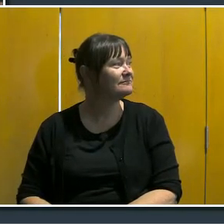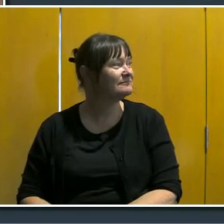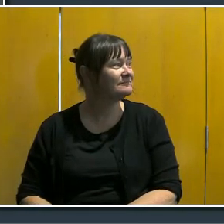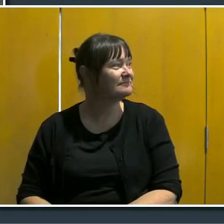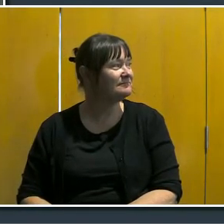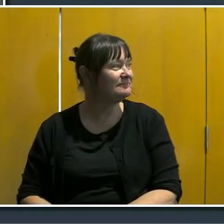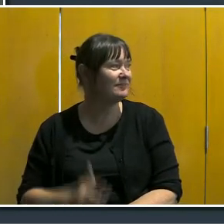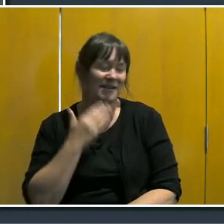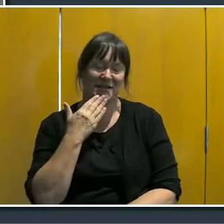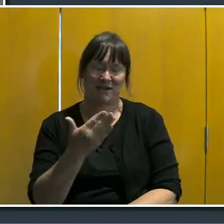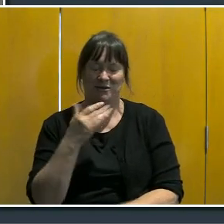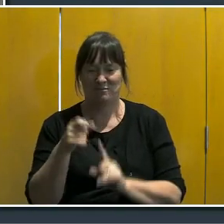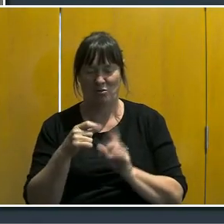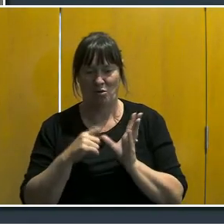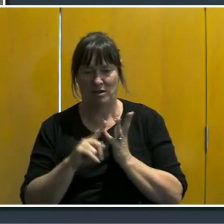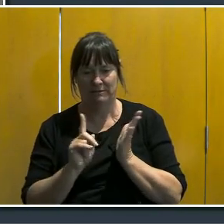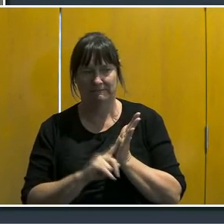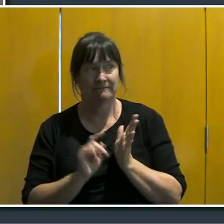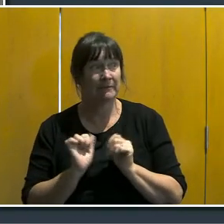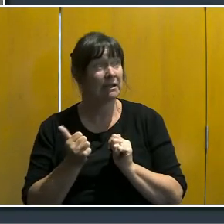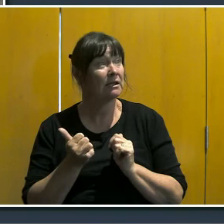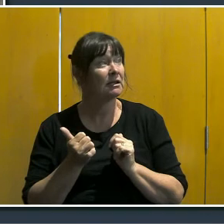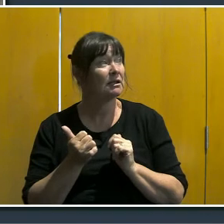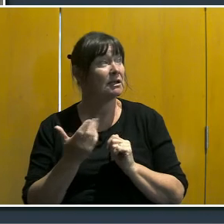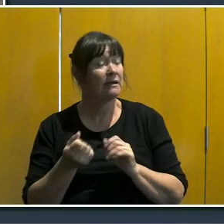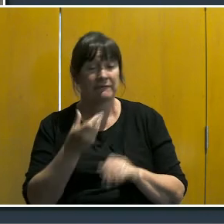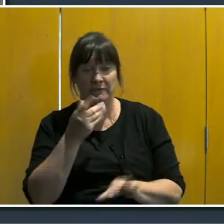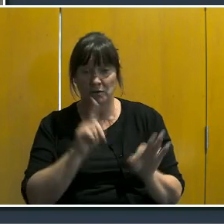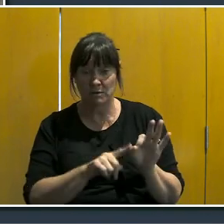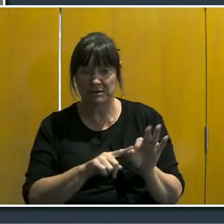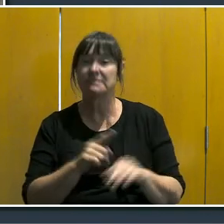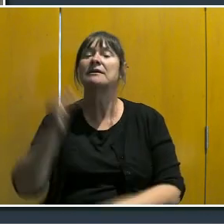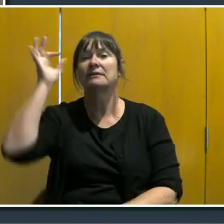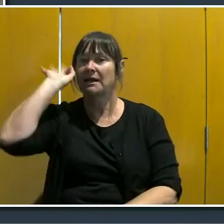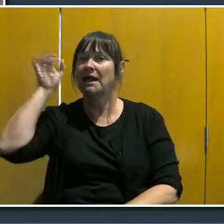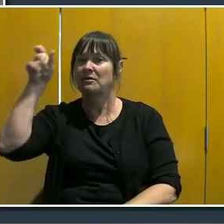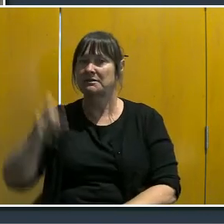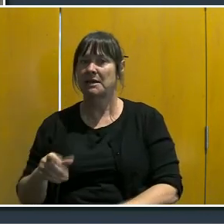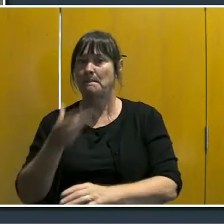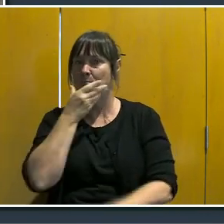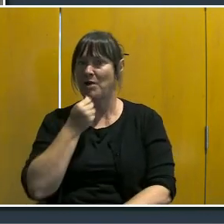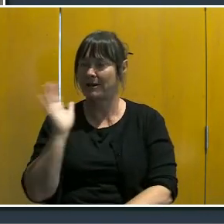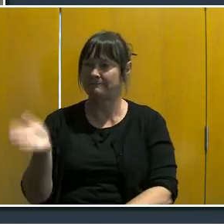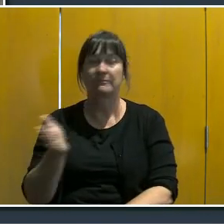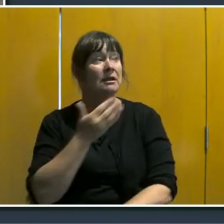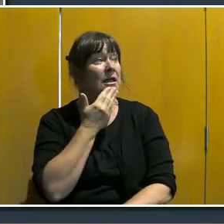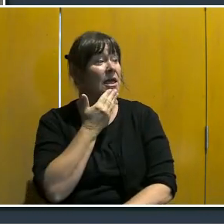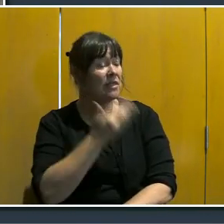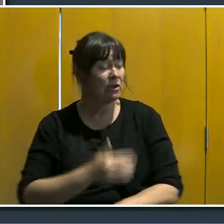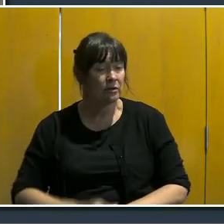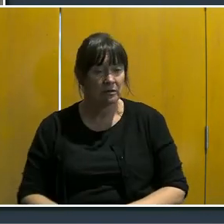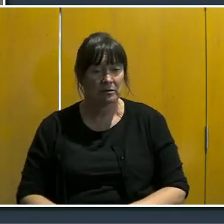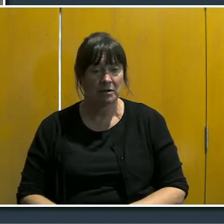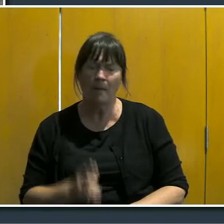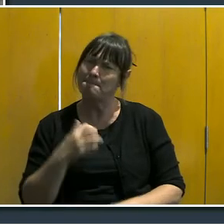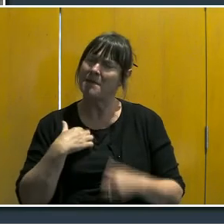Thanks, Paul. Thank you, Paul. Do we have any Councillor Brown? Thank you for your submission. I'm